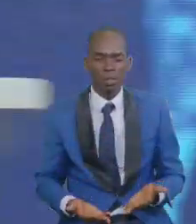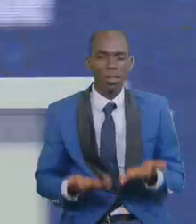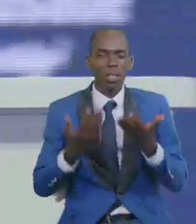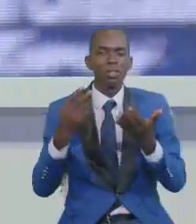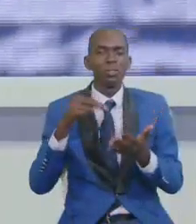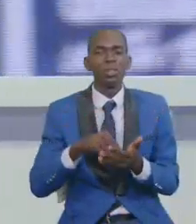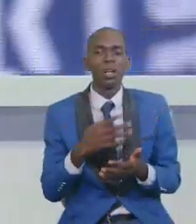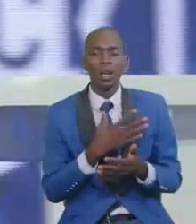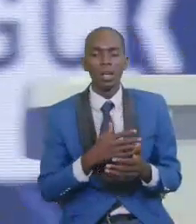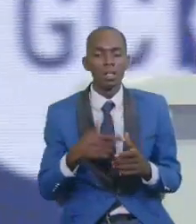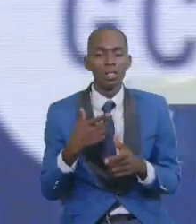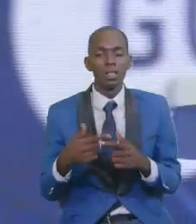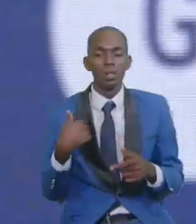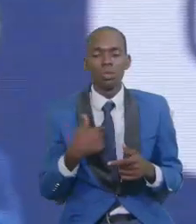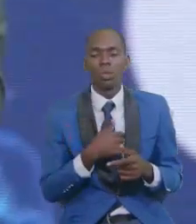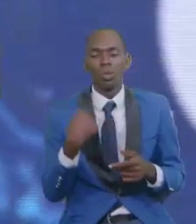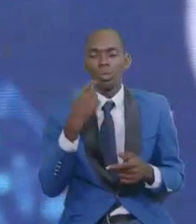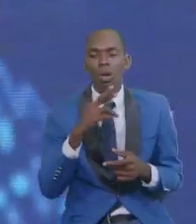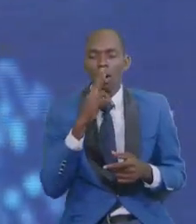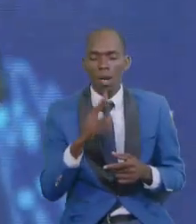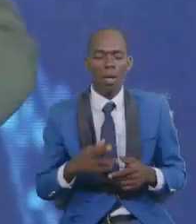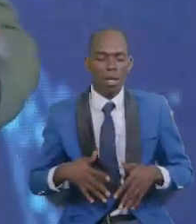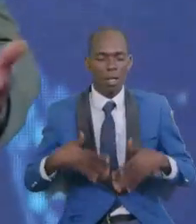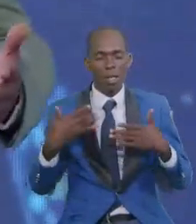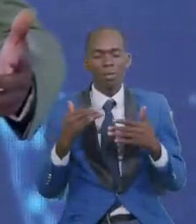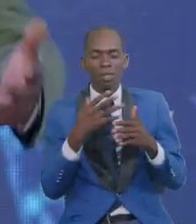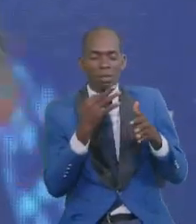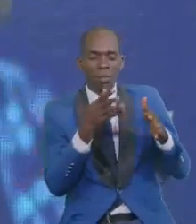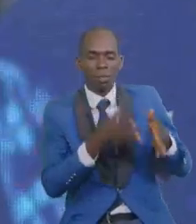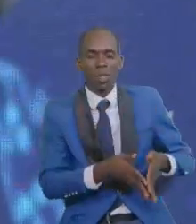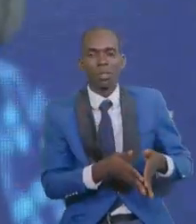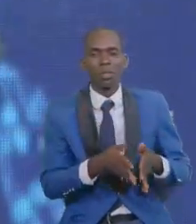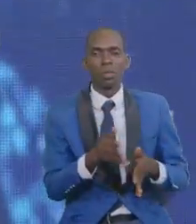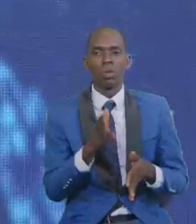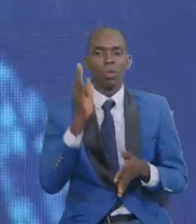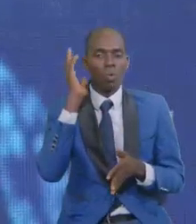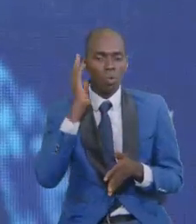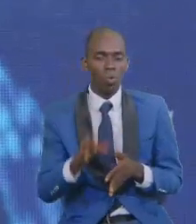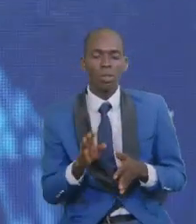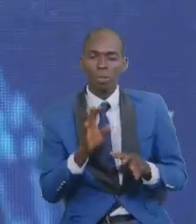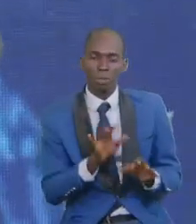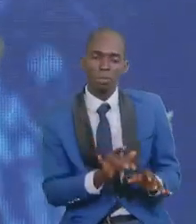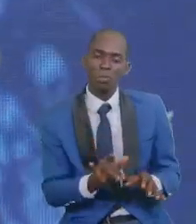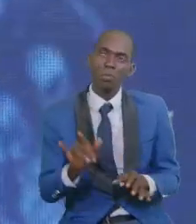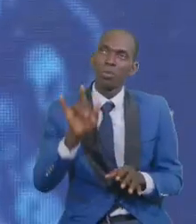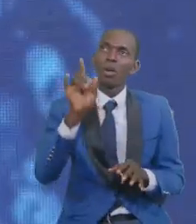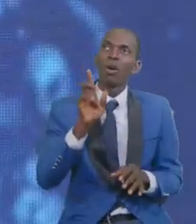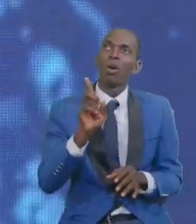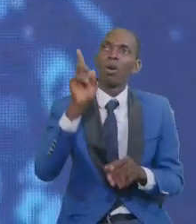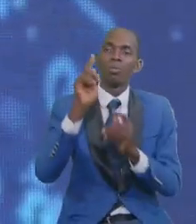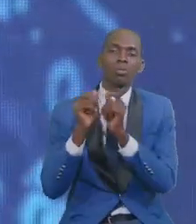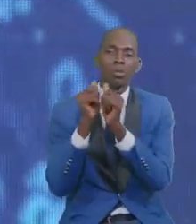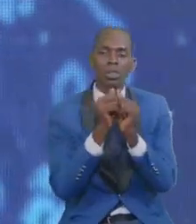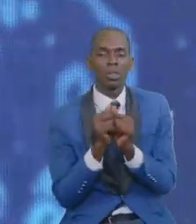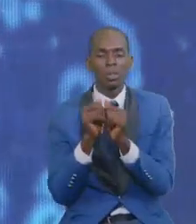we which are alive and remain will be caught up together with them in the